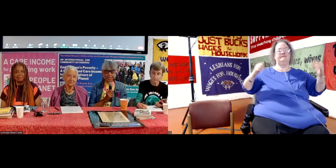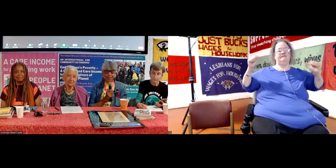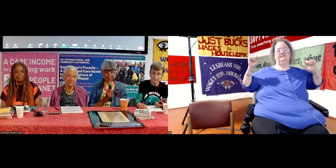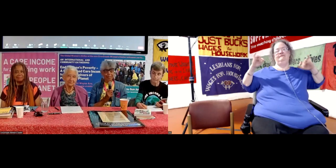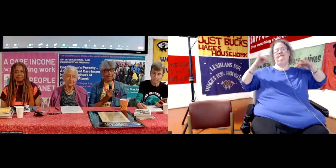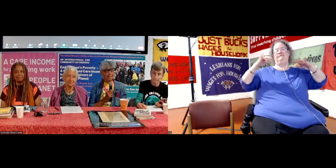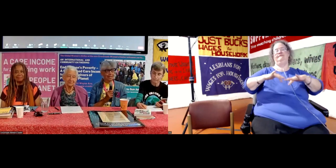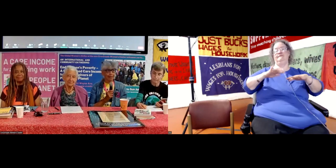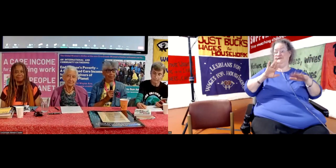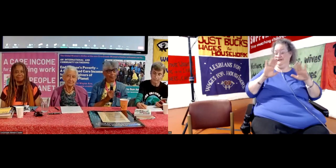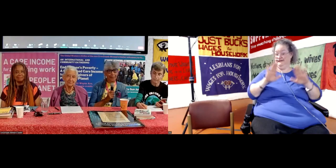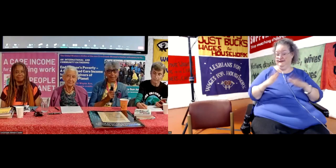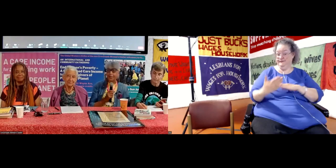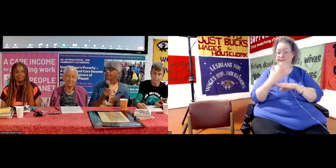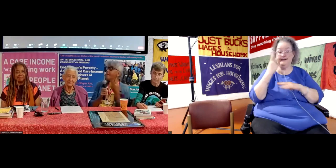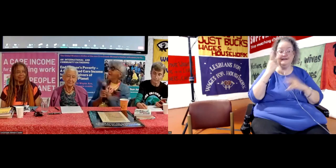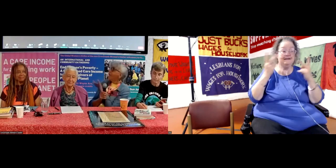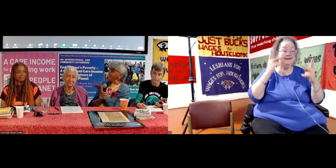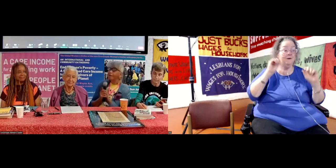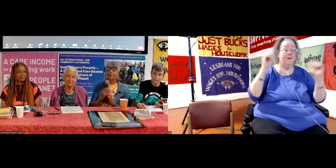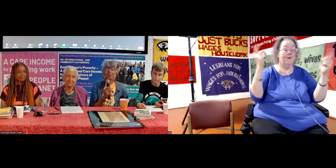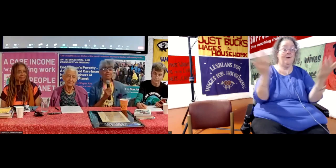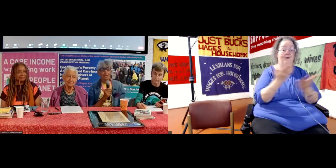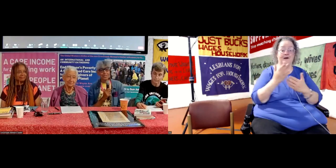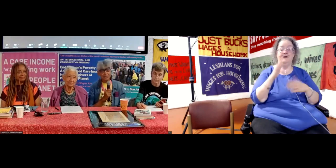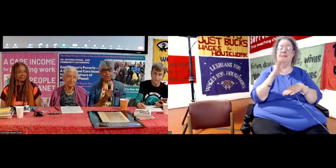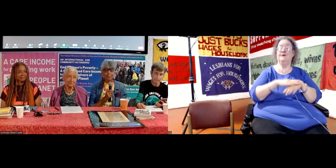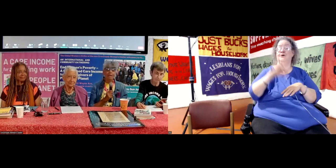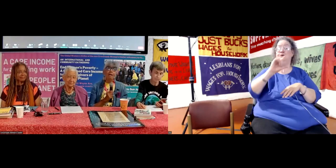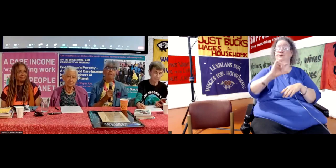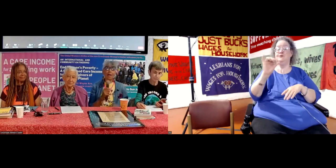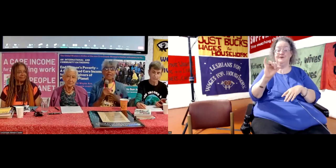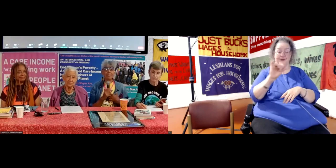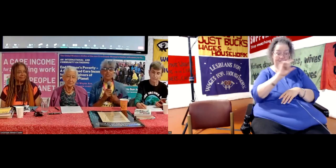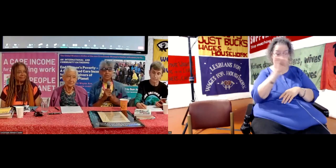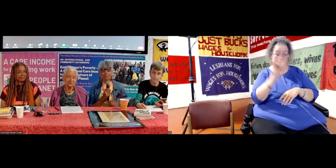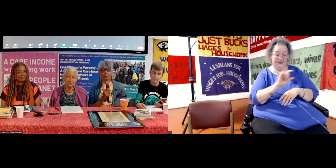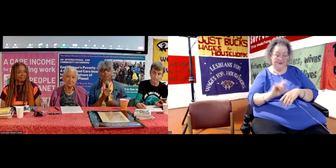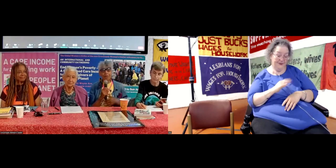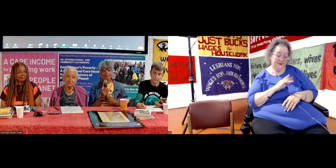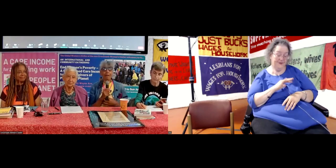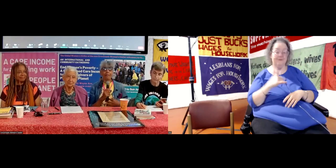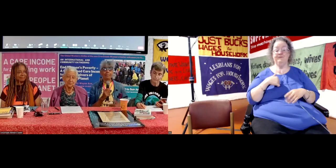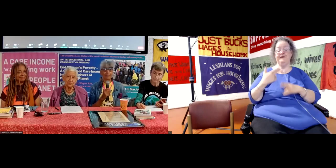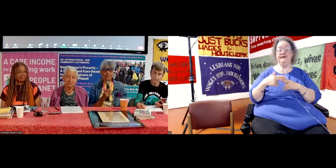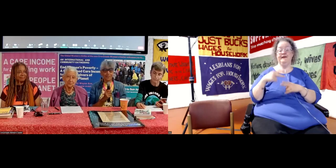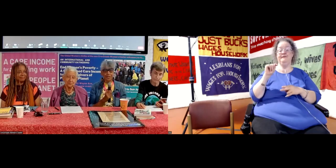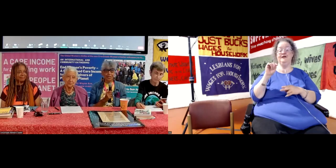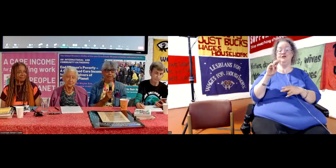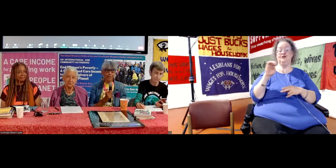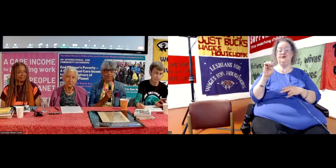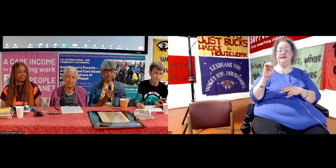beautiful Sunday morning to see everyone here and everyone on Zoom. My name is Tree Muldrow. I live